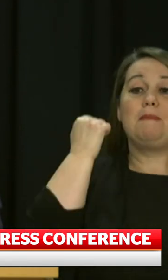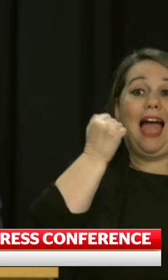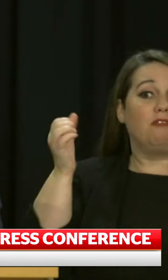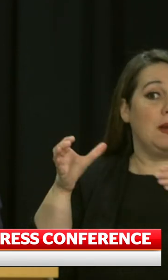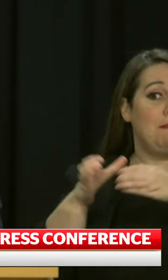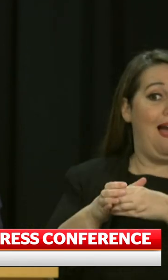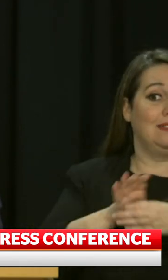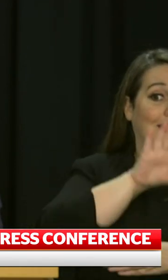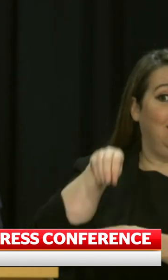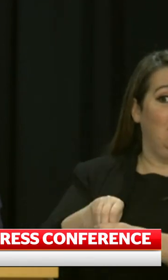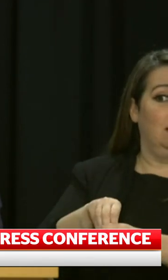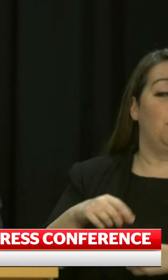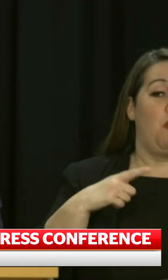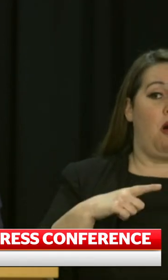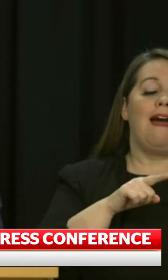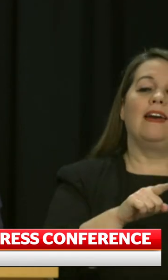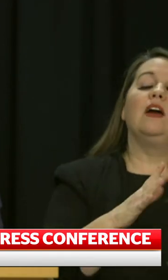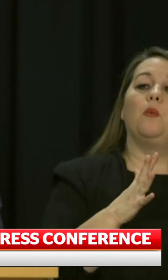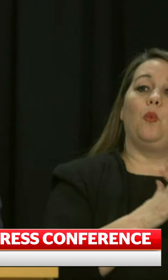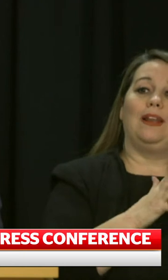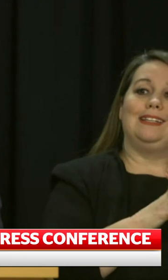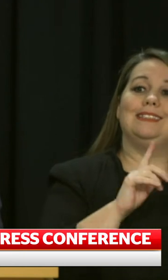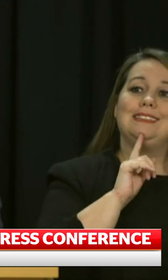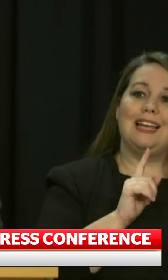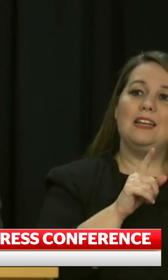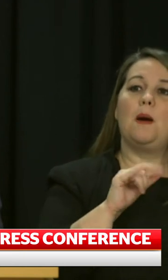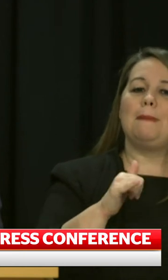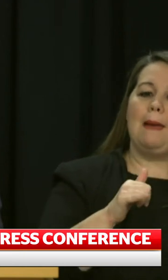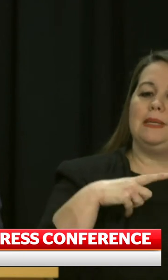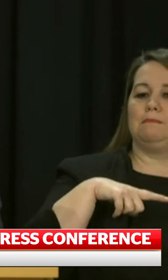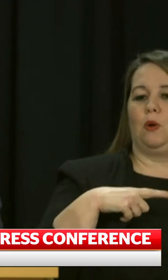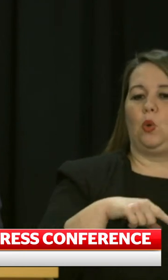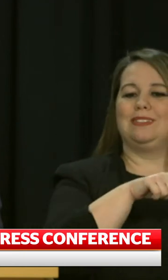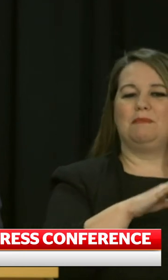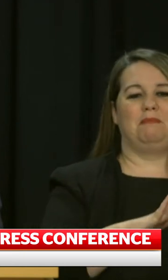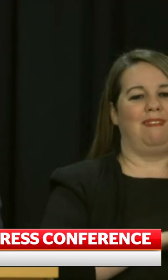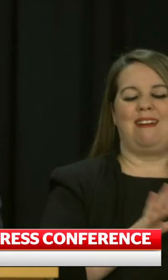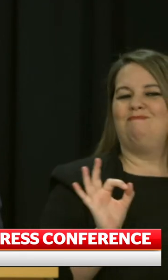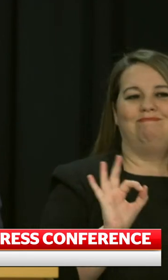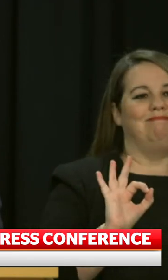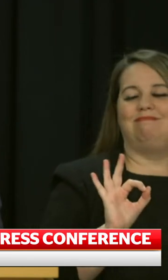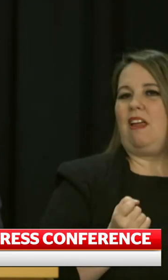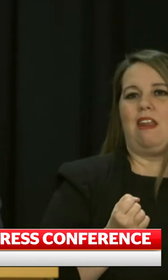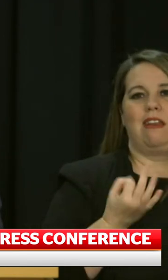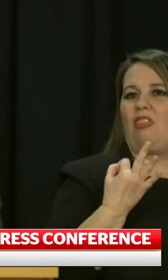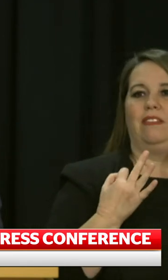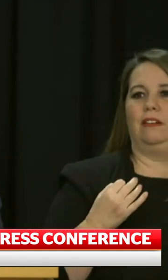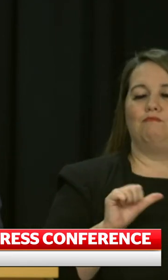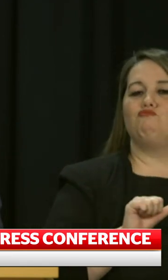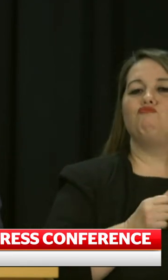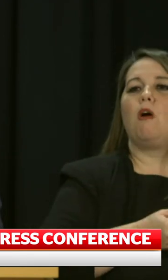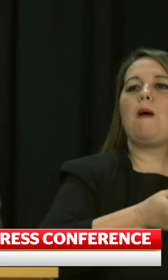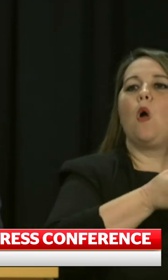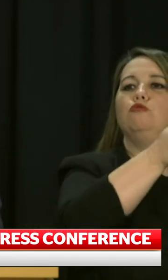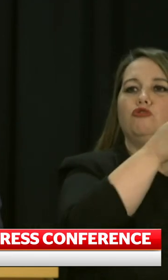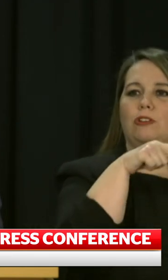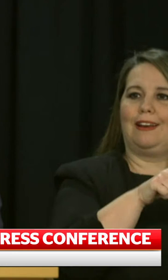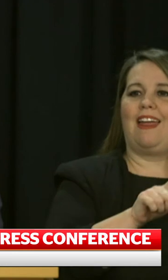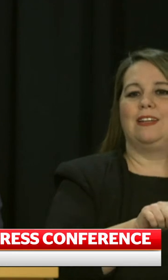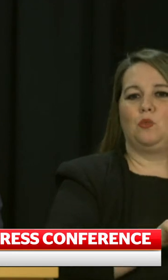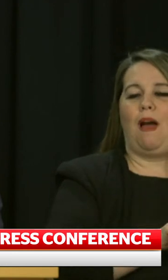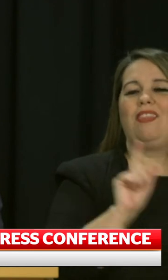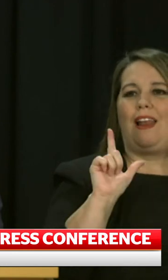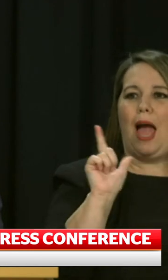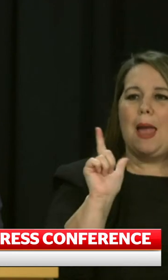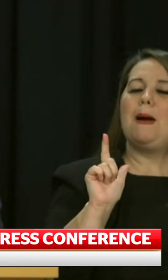a reasonable amount of it might have been to do with her lack of promotion and acknowledged that perhaps the Labour Māori caucus and the Labour Party in general could have